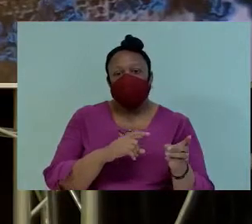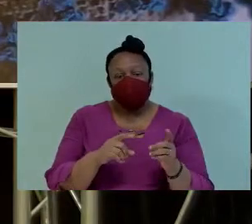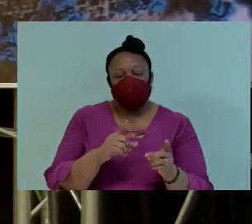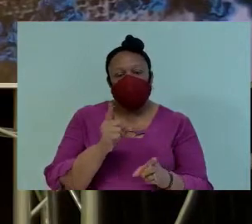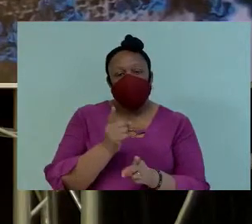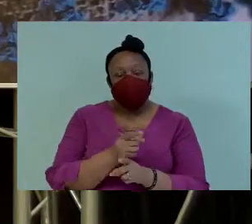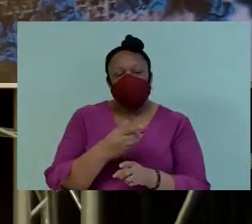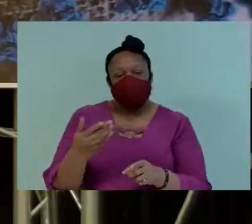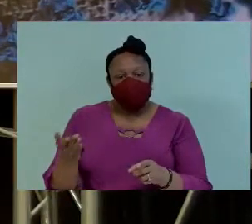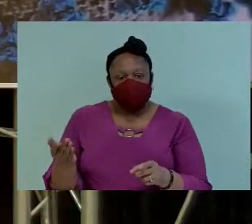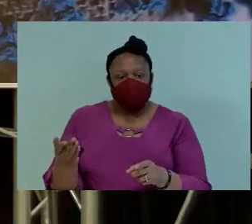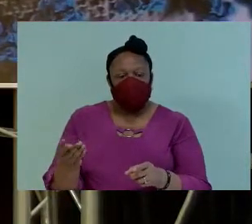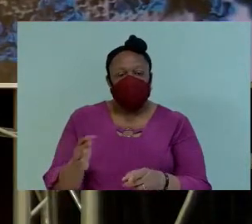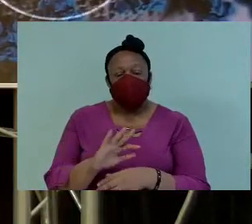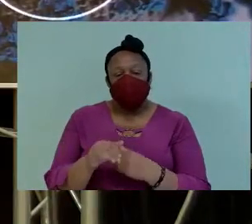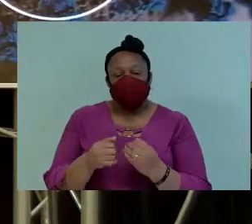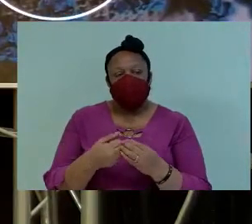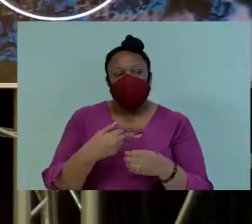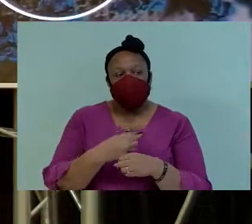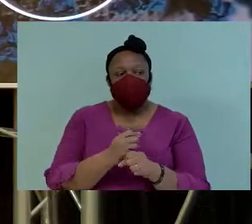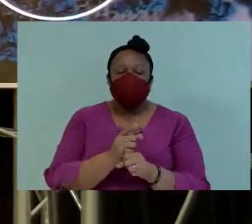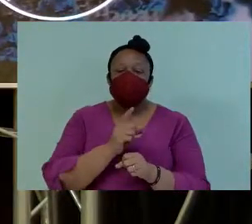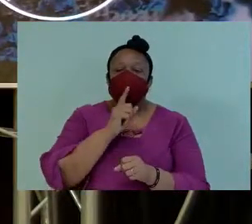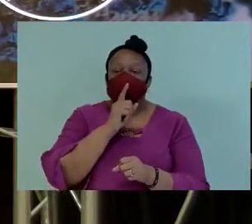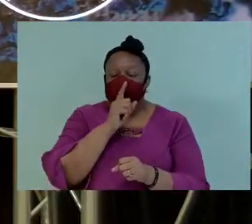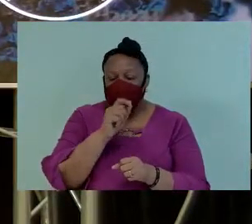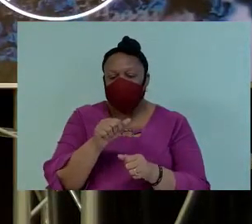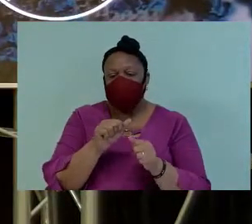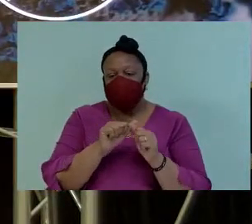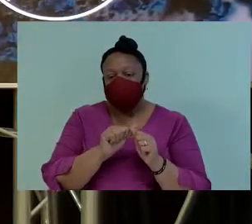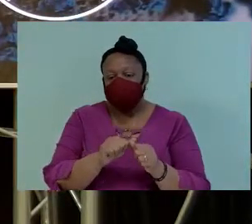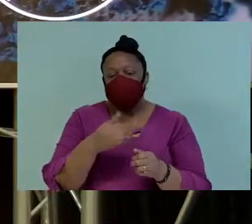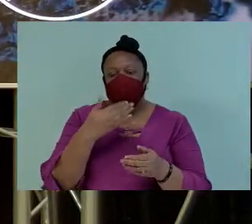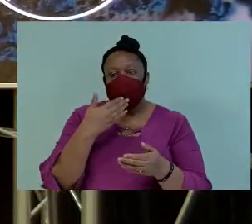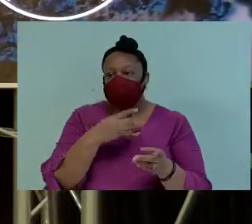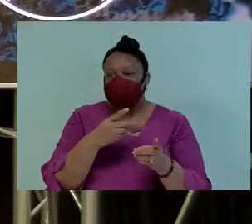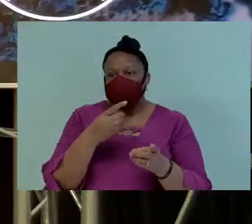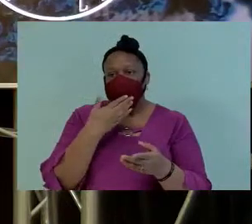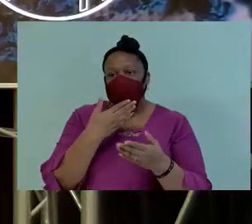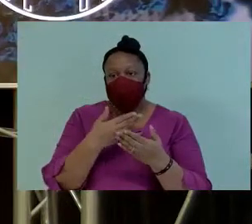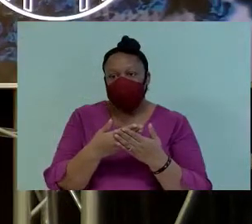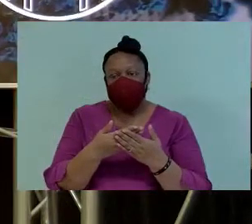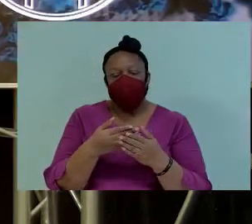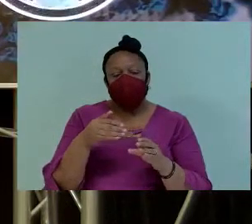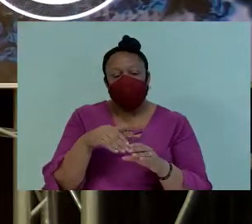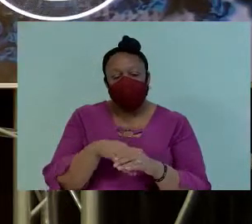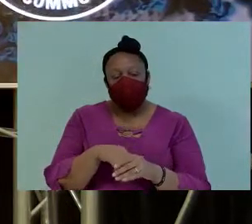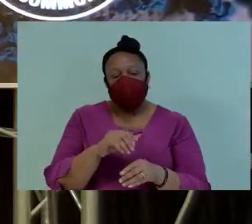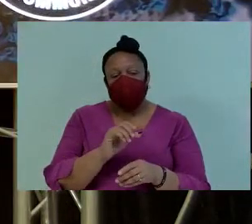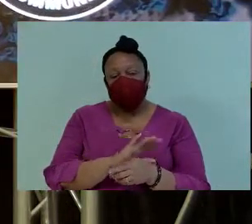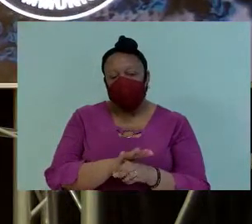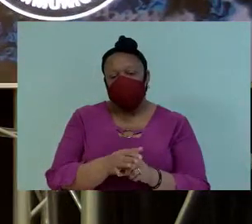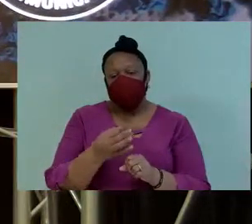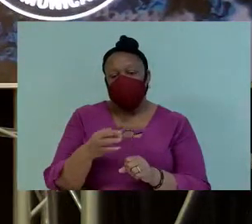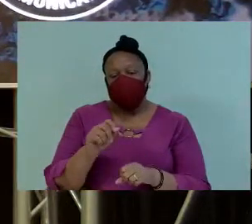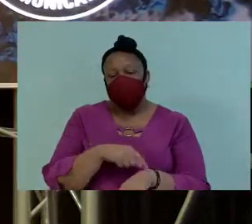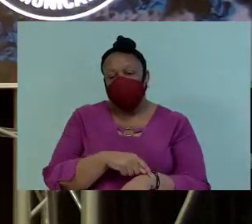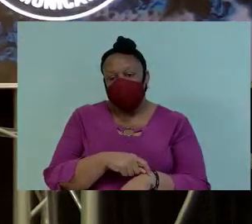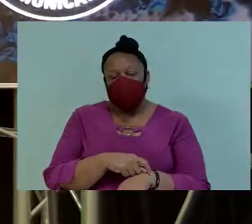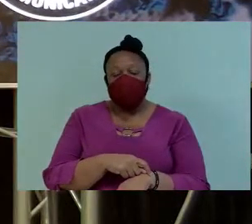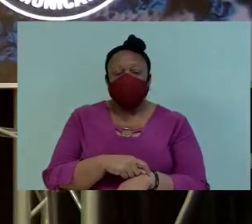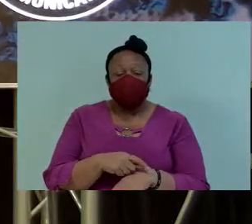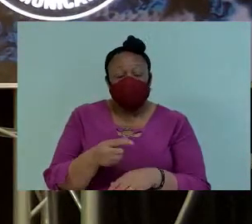we remain resilient against this pandemic. It will come a point in time that we have to open